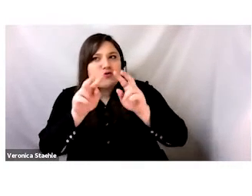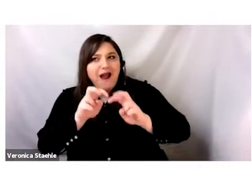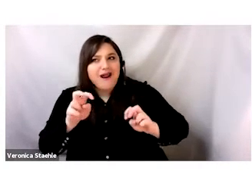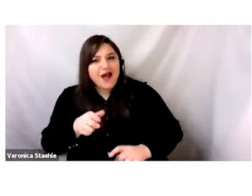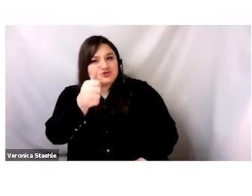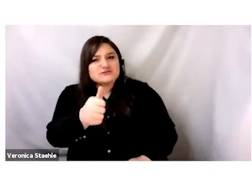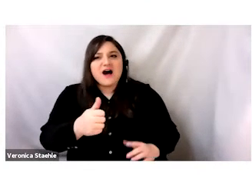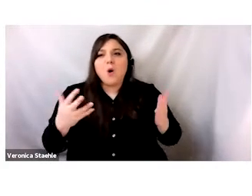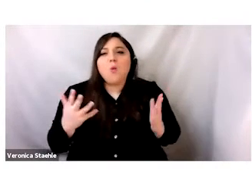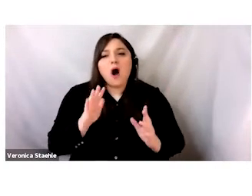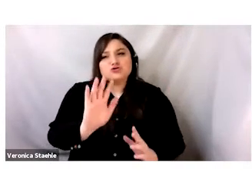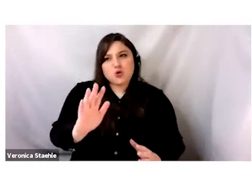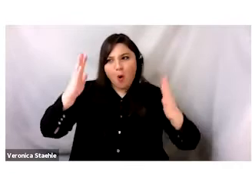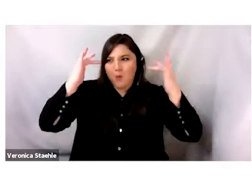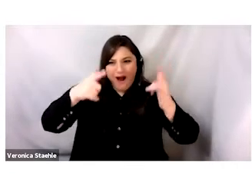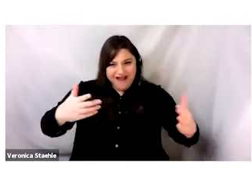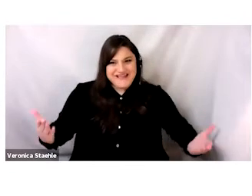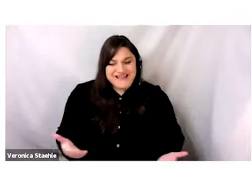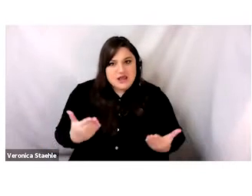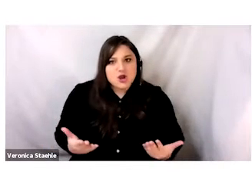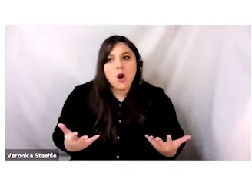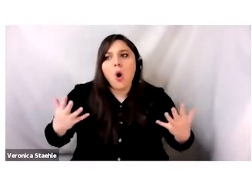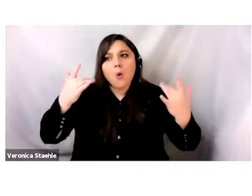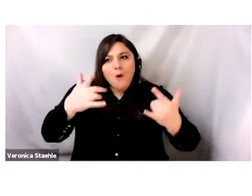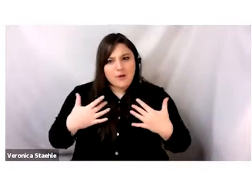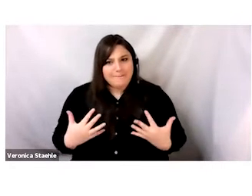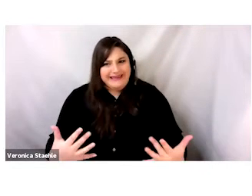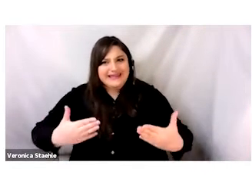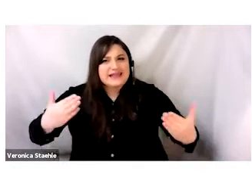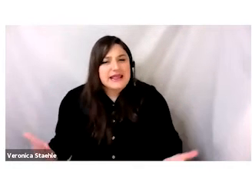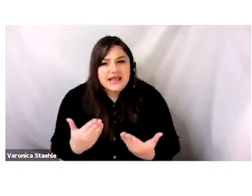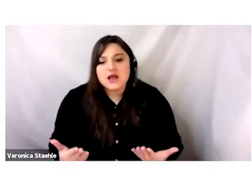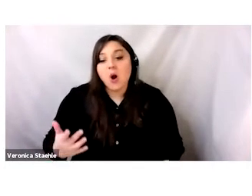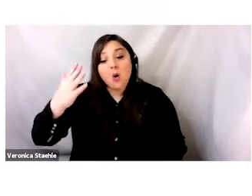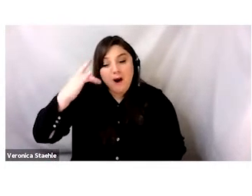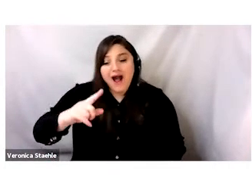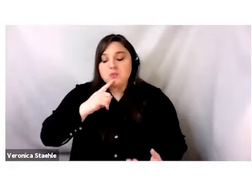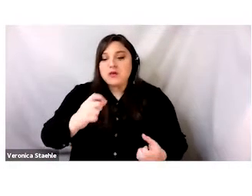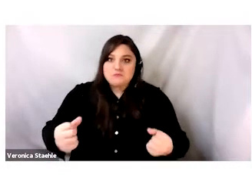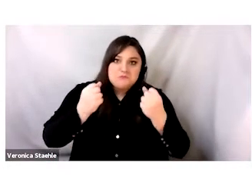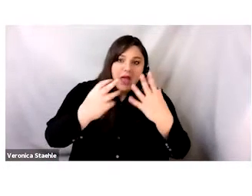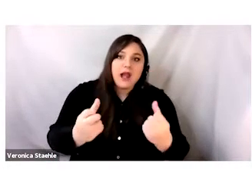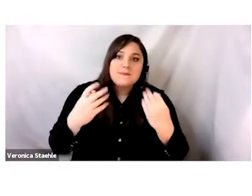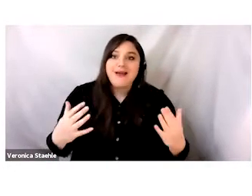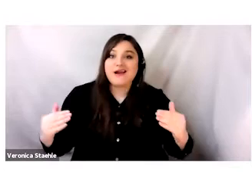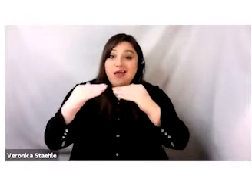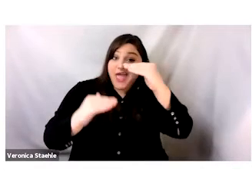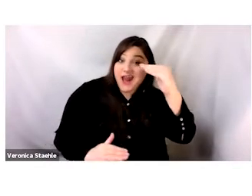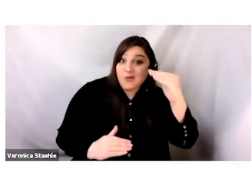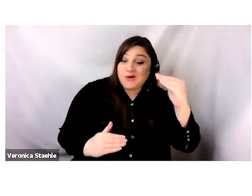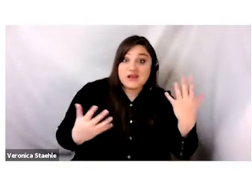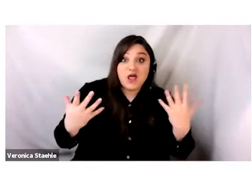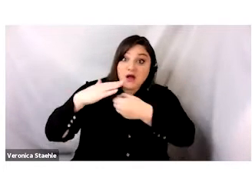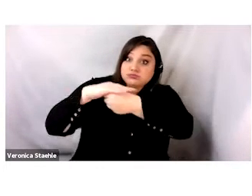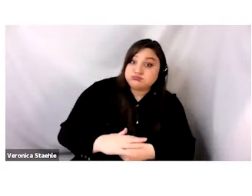at society, there are a lot of inequities. There are a lot of systems of oppression, and it is easy to get overwhelmed